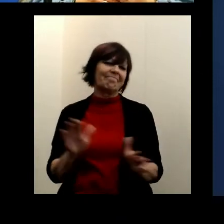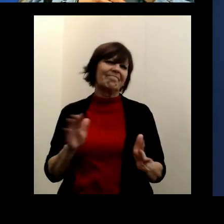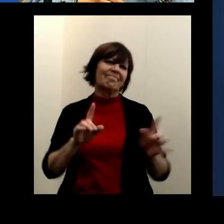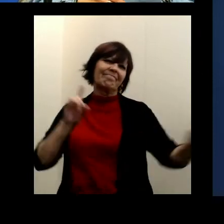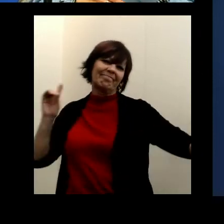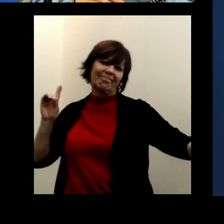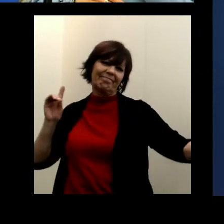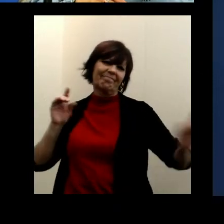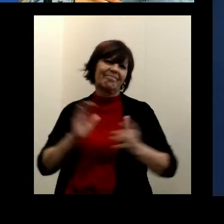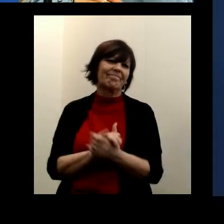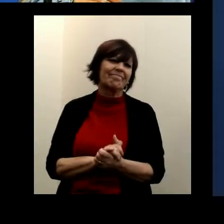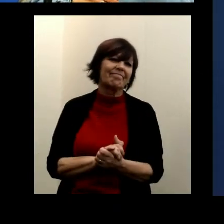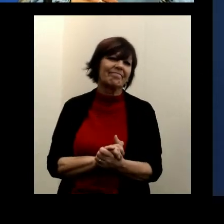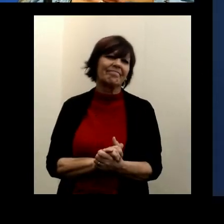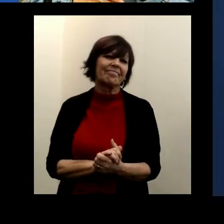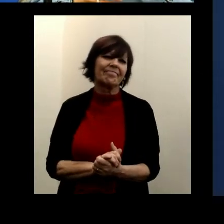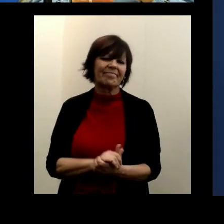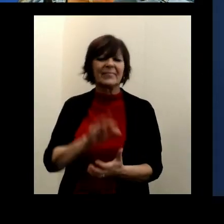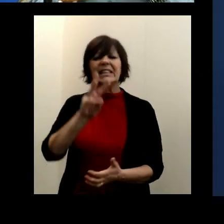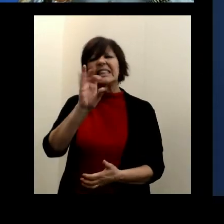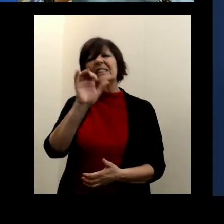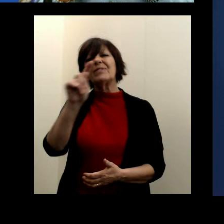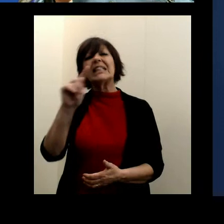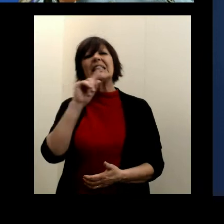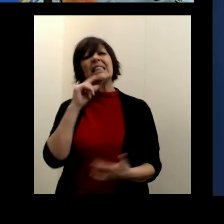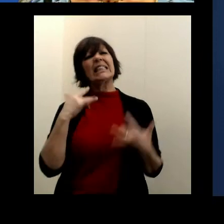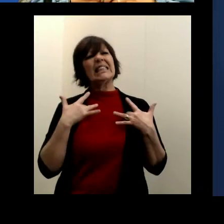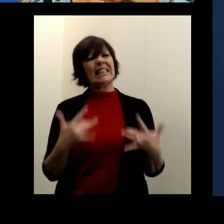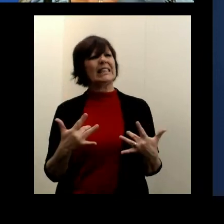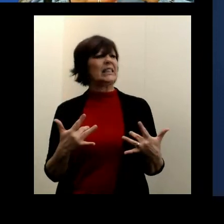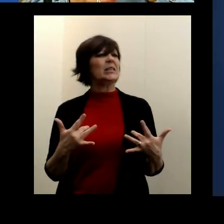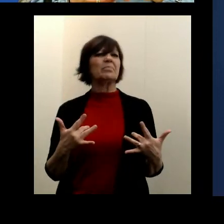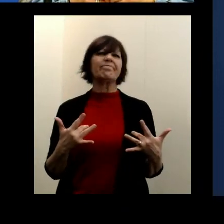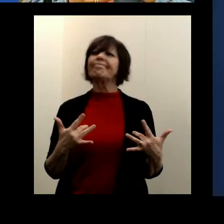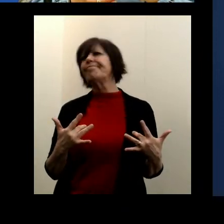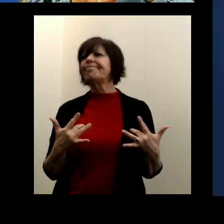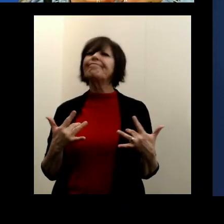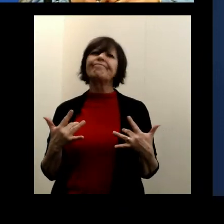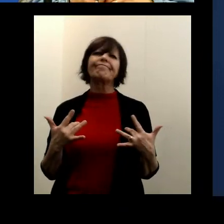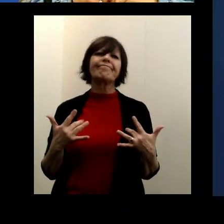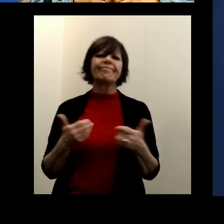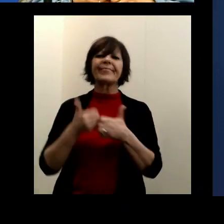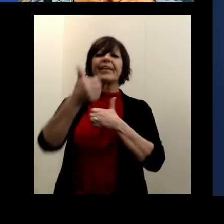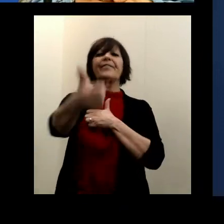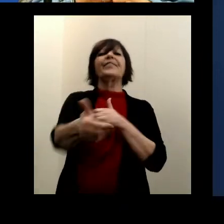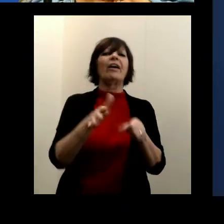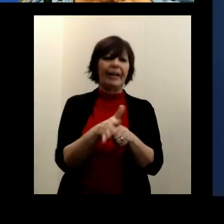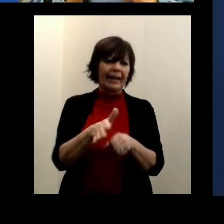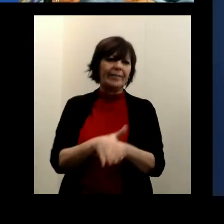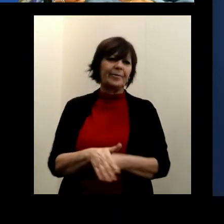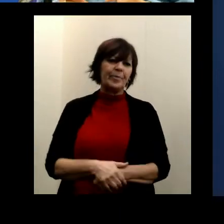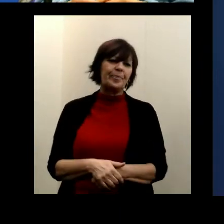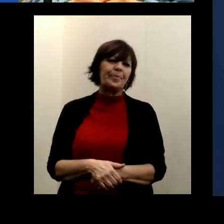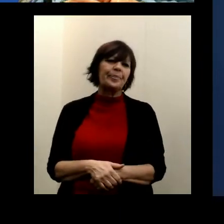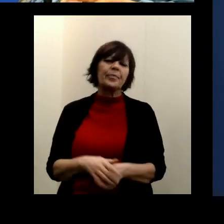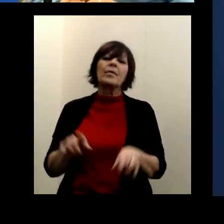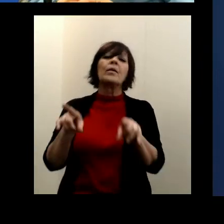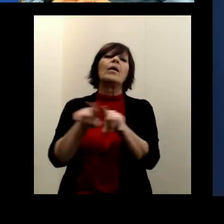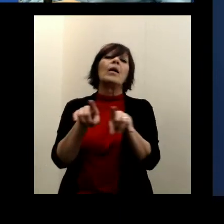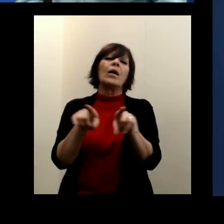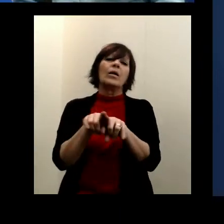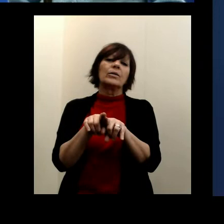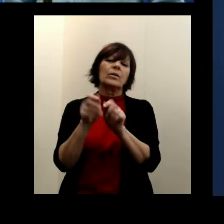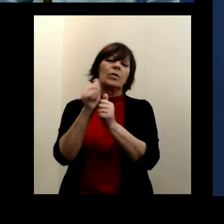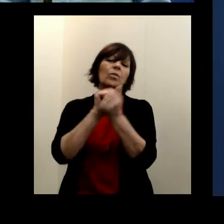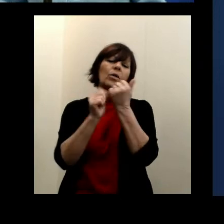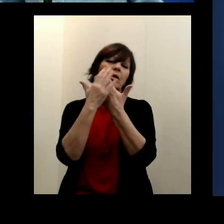spread. And 6 feet is usually in kind of normal climate is where the distance that it can go. And also, wash